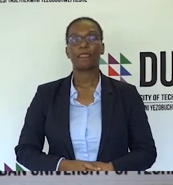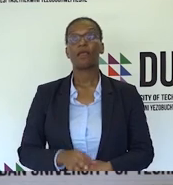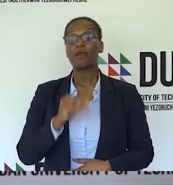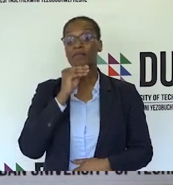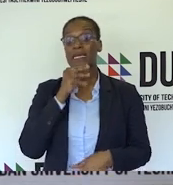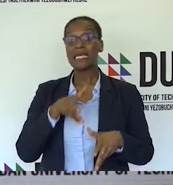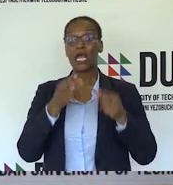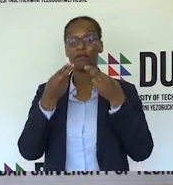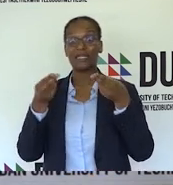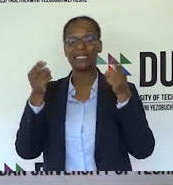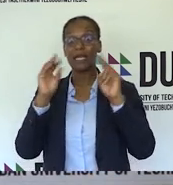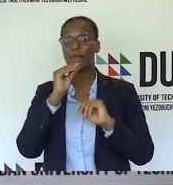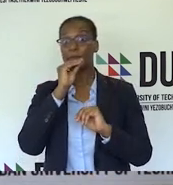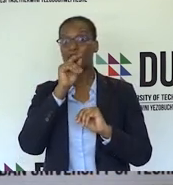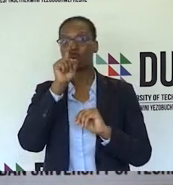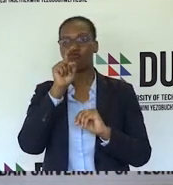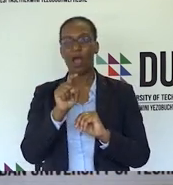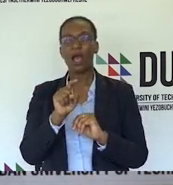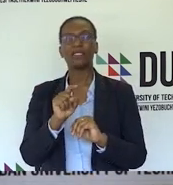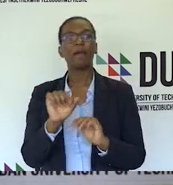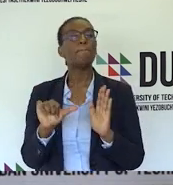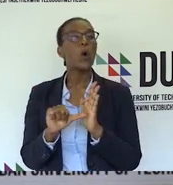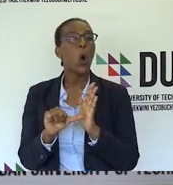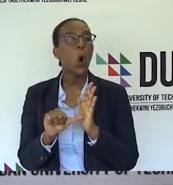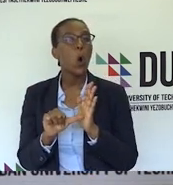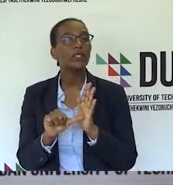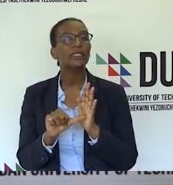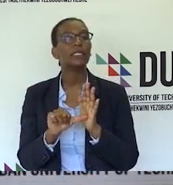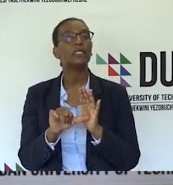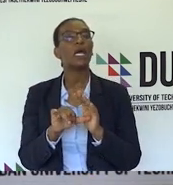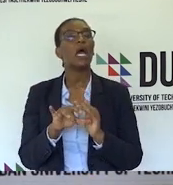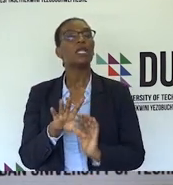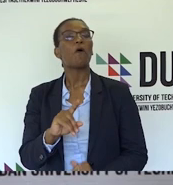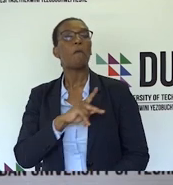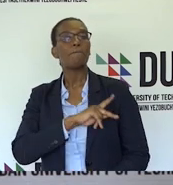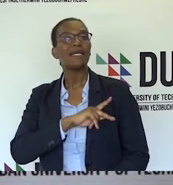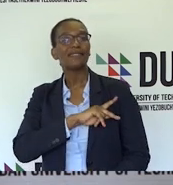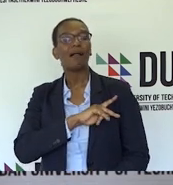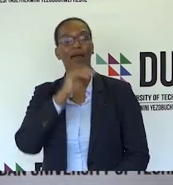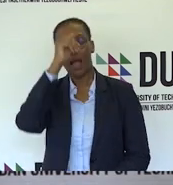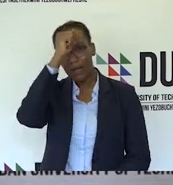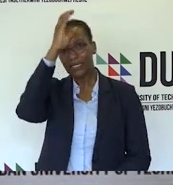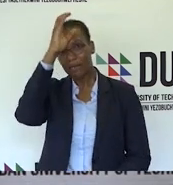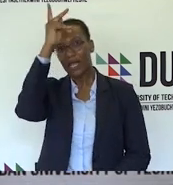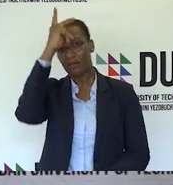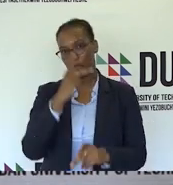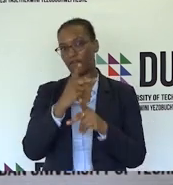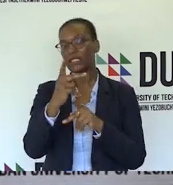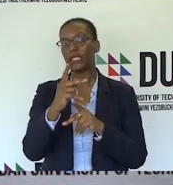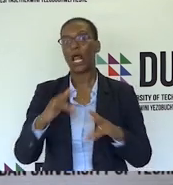Being at university ushers in a critical stage in your personal, intellectual, academic, and professional